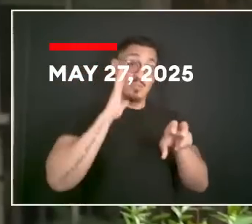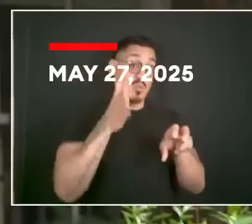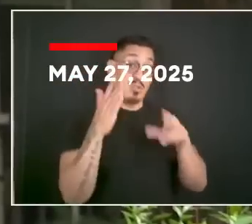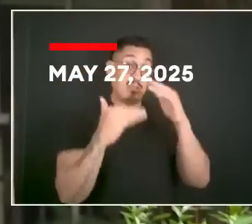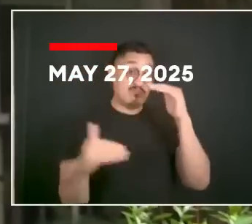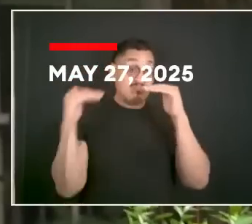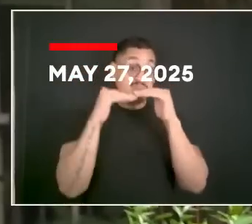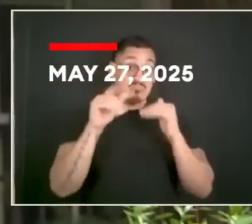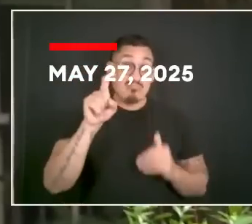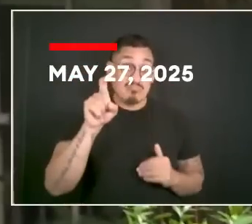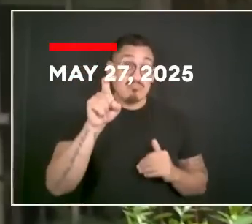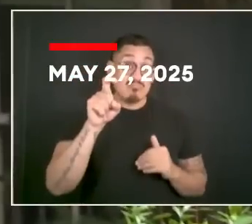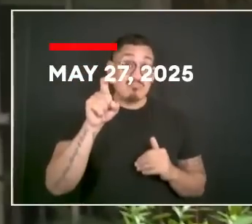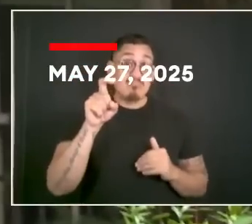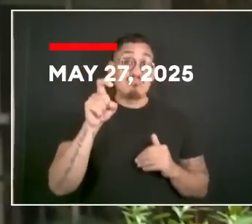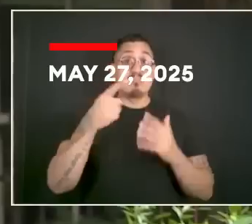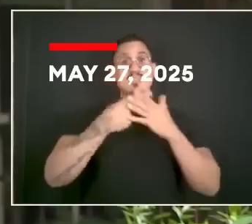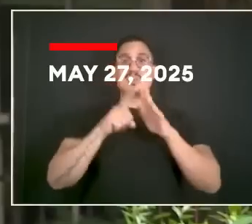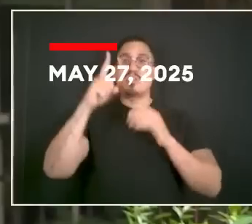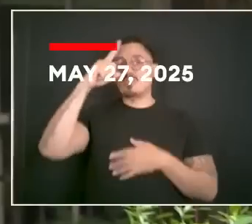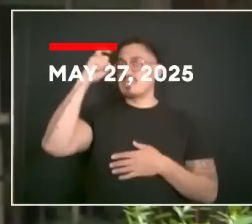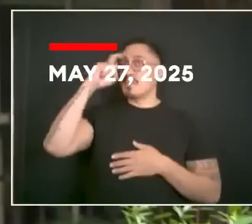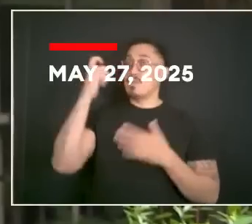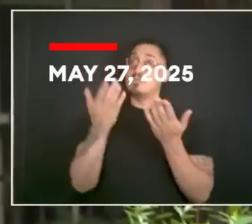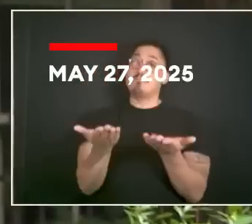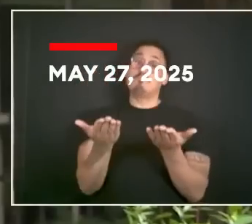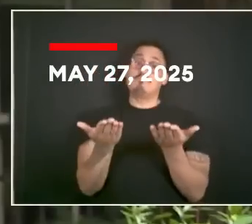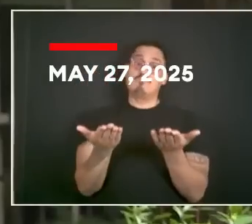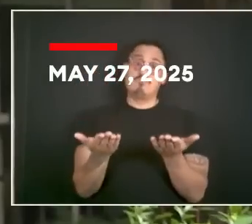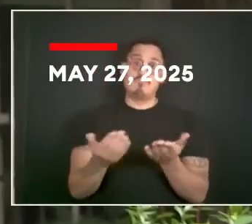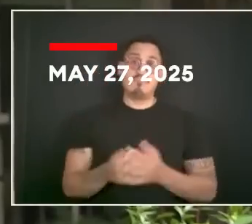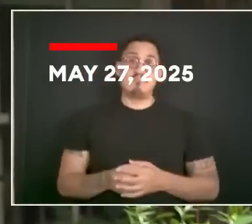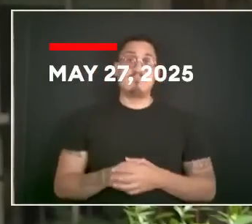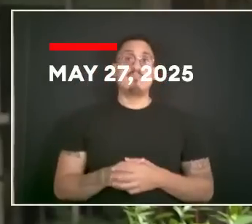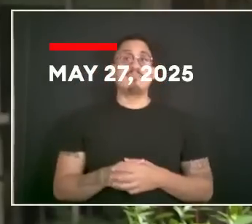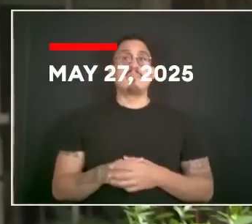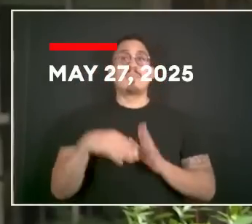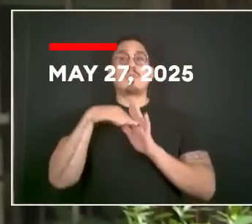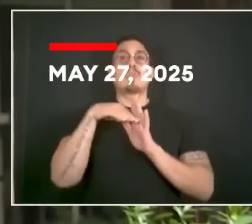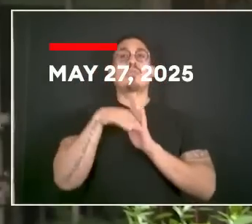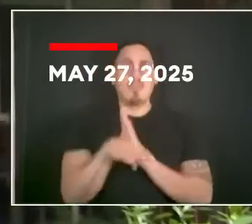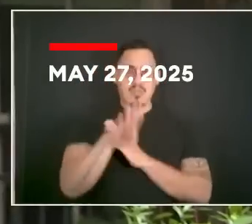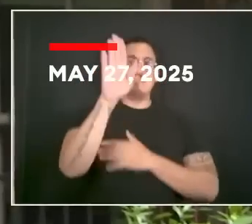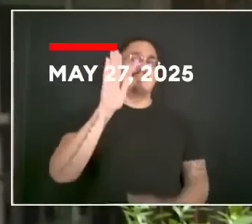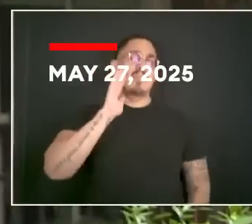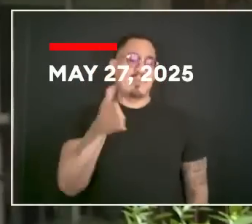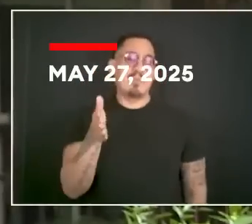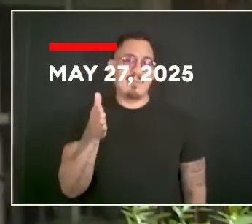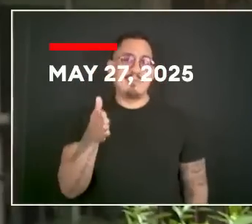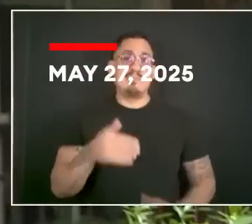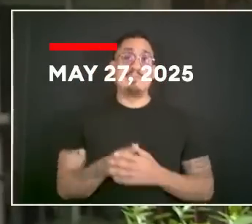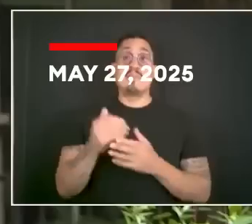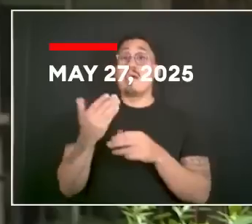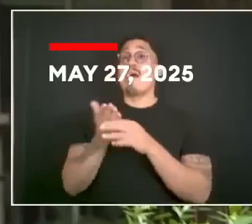the summer season officially, basically. Yeah, we're going to bounce back. We had a huge increase after COVID. You get some of